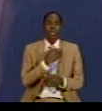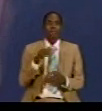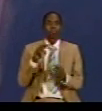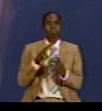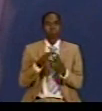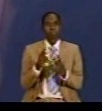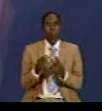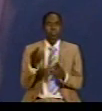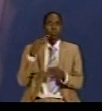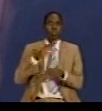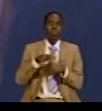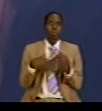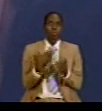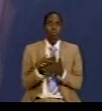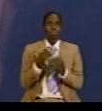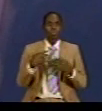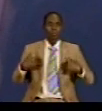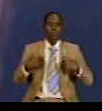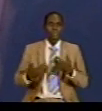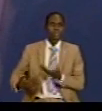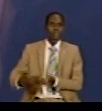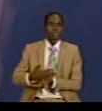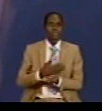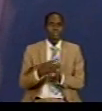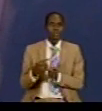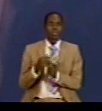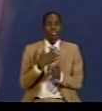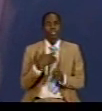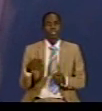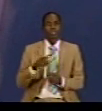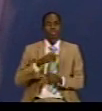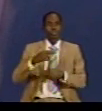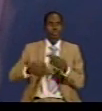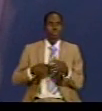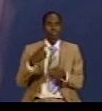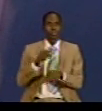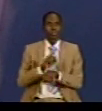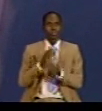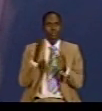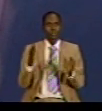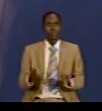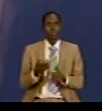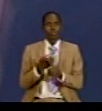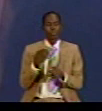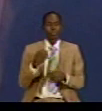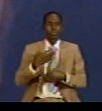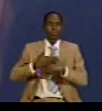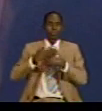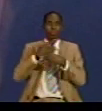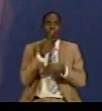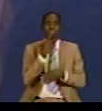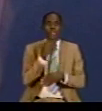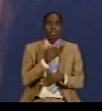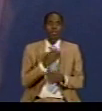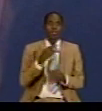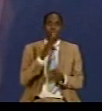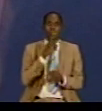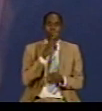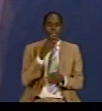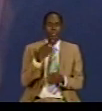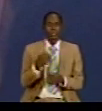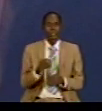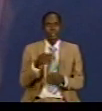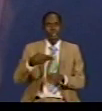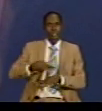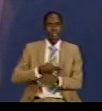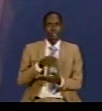they rolled the stone from the well's mouth, and watered the sheep, and put the stone again upon the well's mouth in his place.